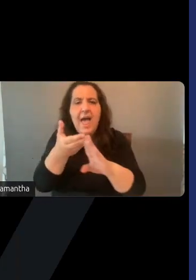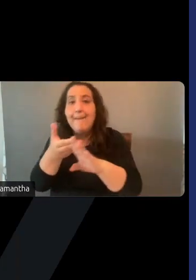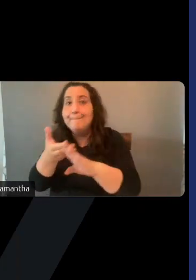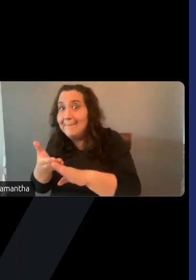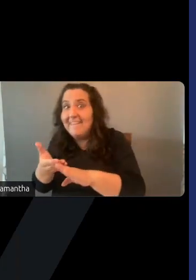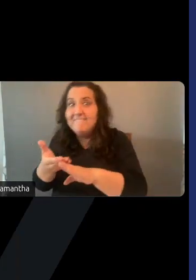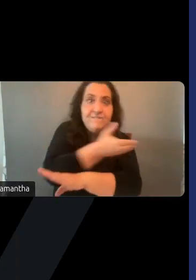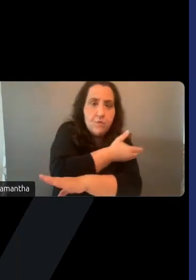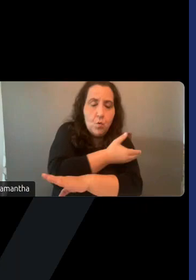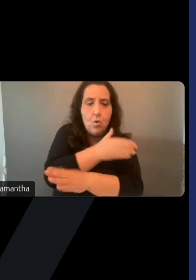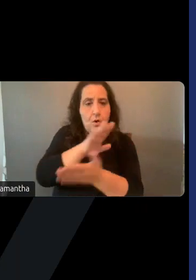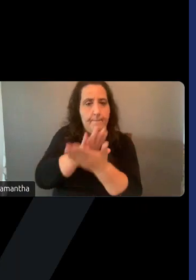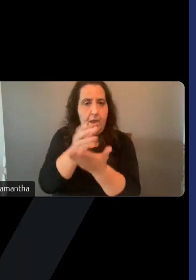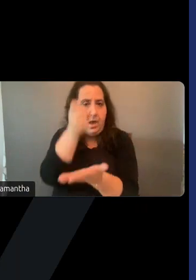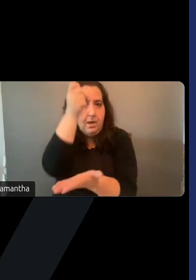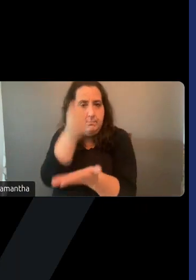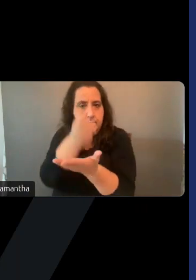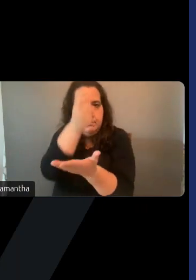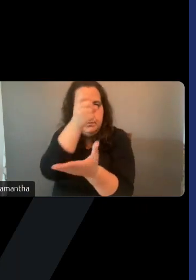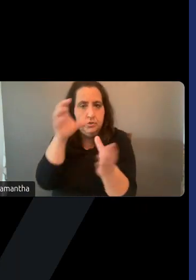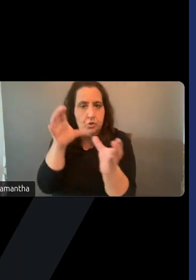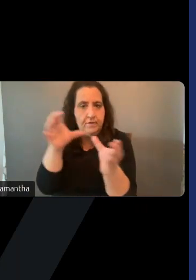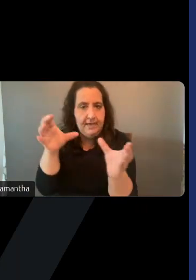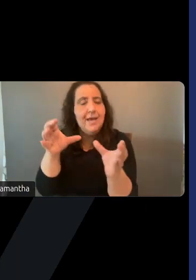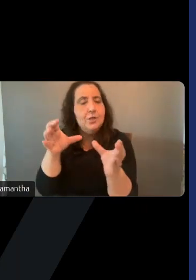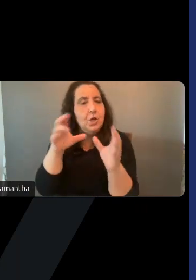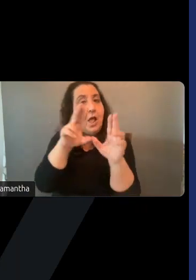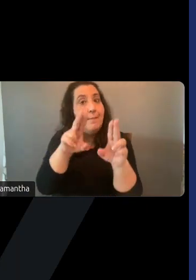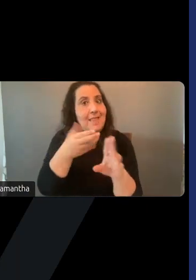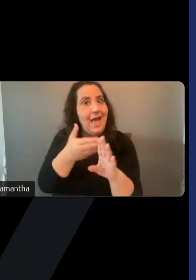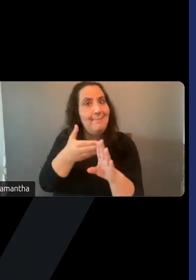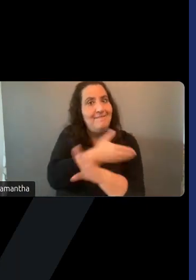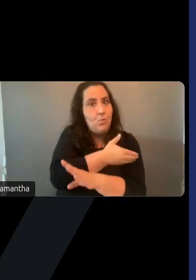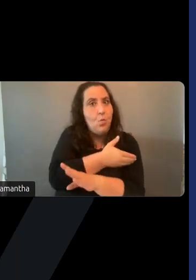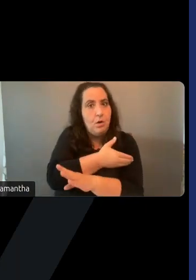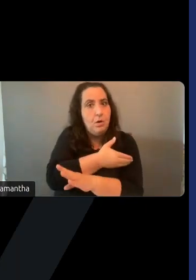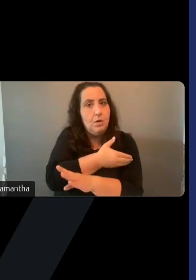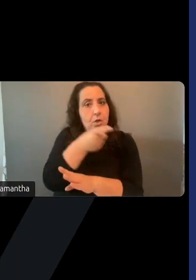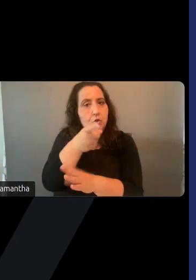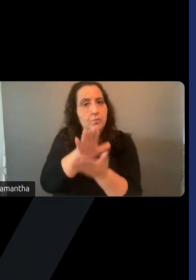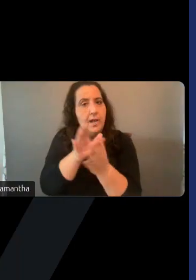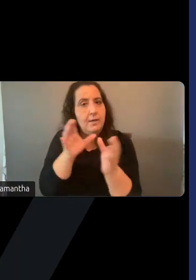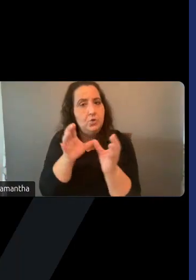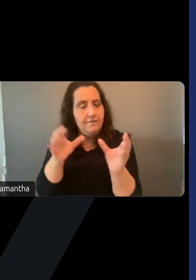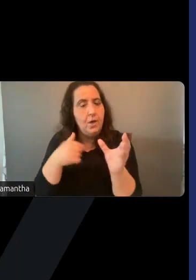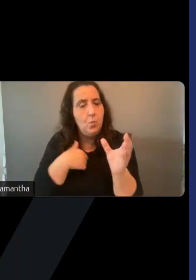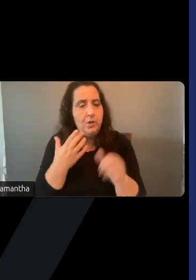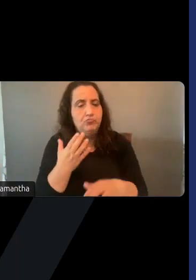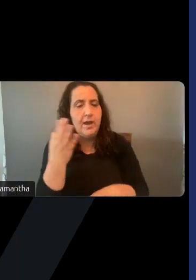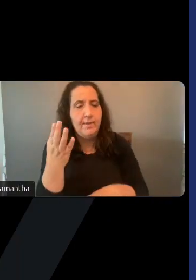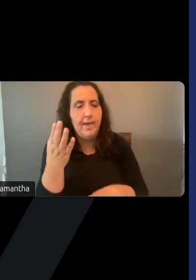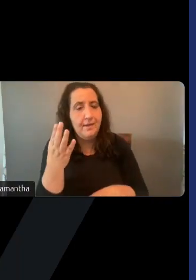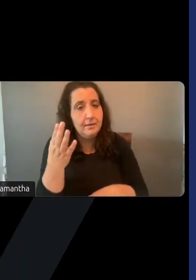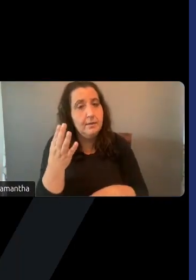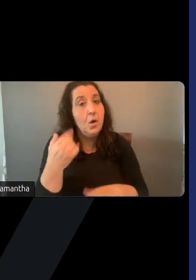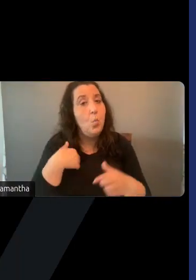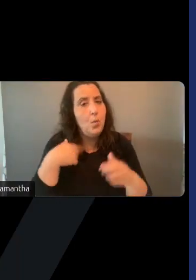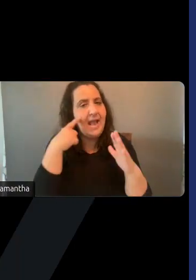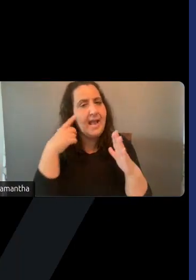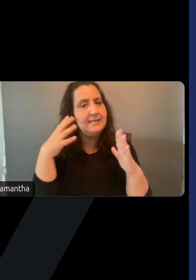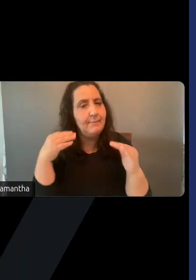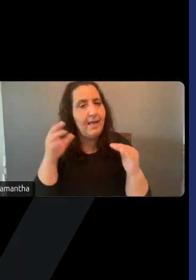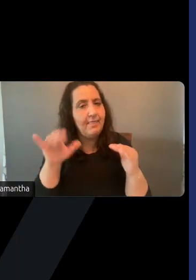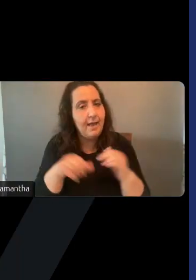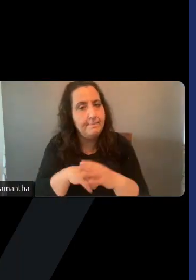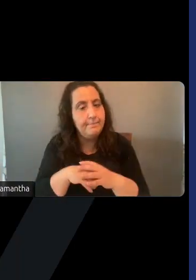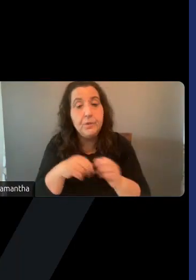before their certification is issued. Applying before you are certified is recommended and is actually expected.